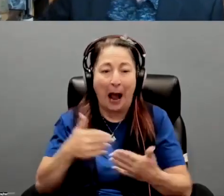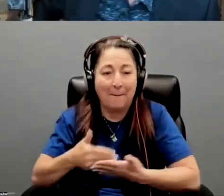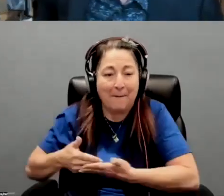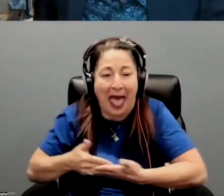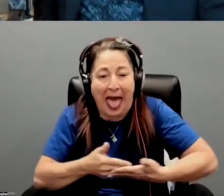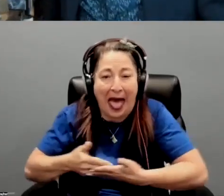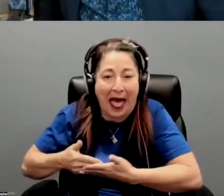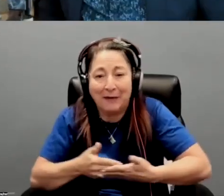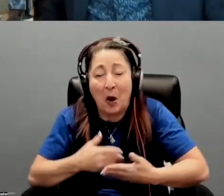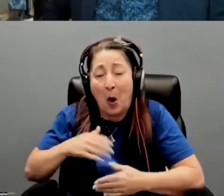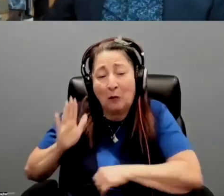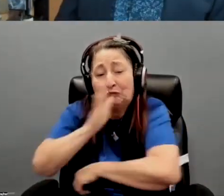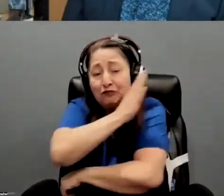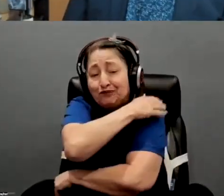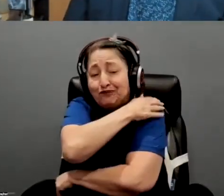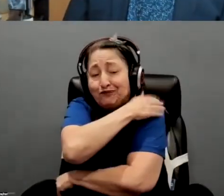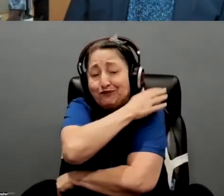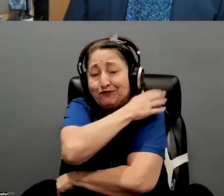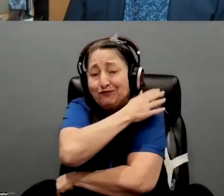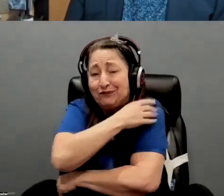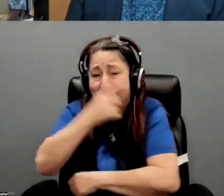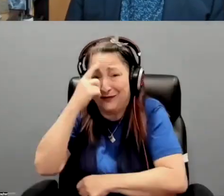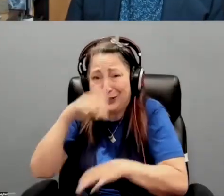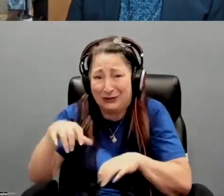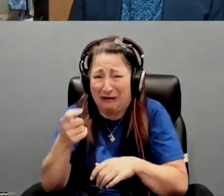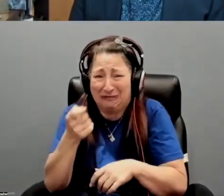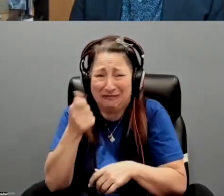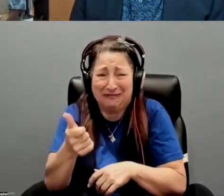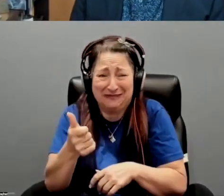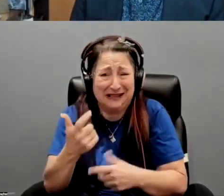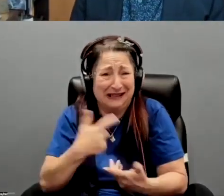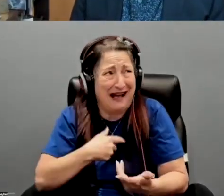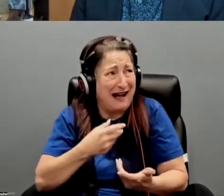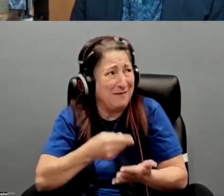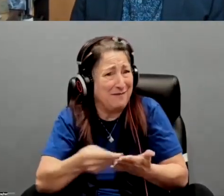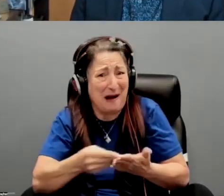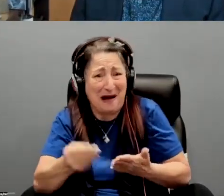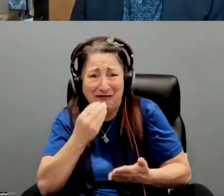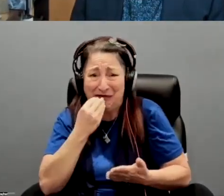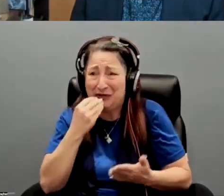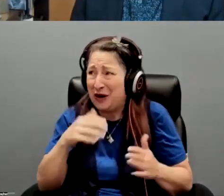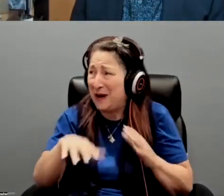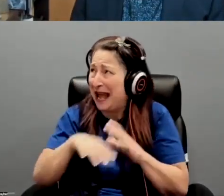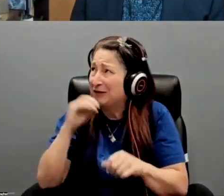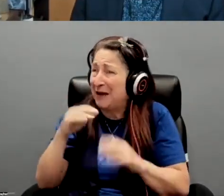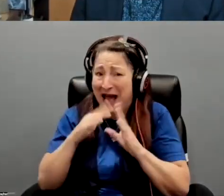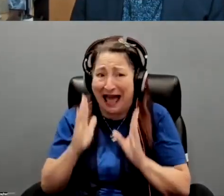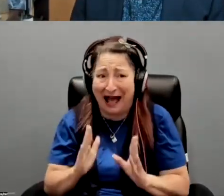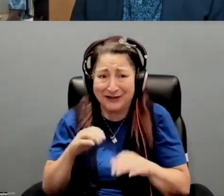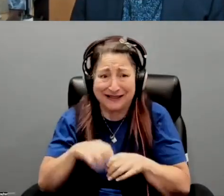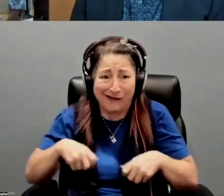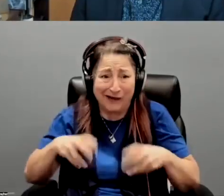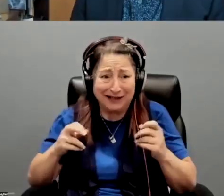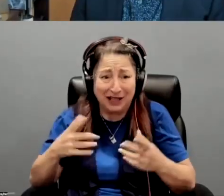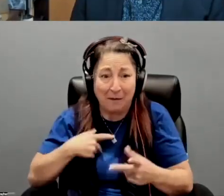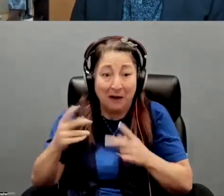being given a pat on the back for the absolute bare minimum of like grocery shopping or just leaving my house. Just I felt